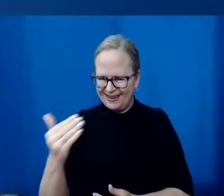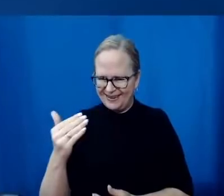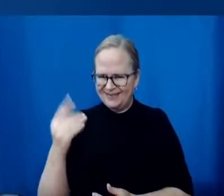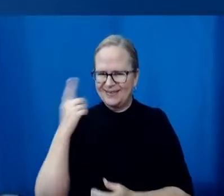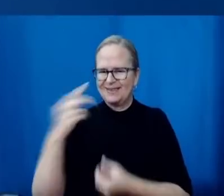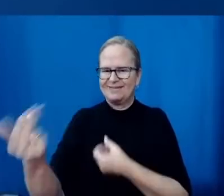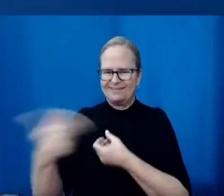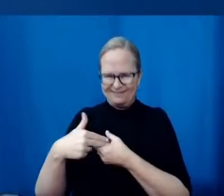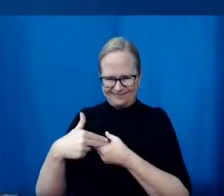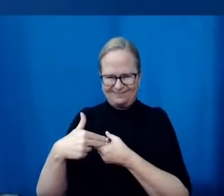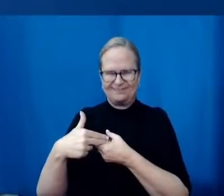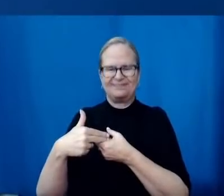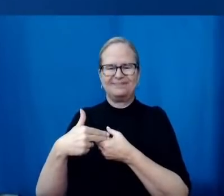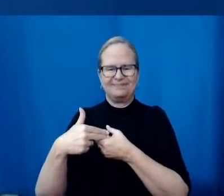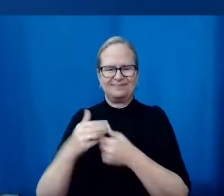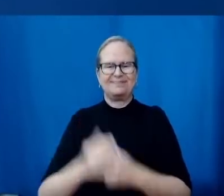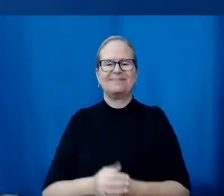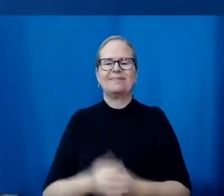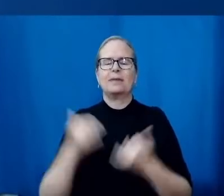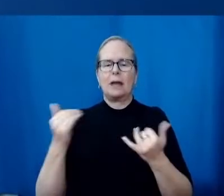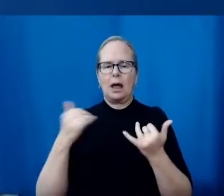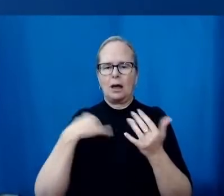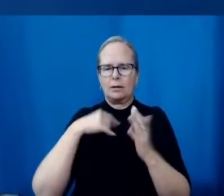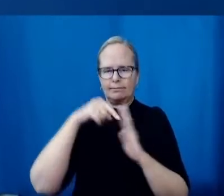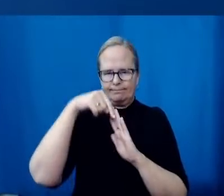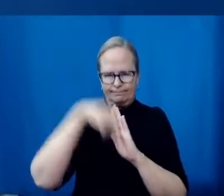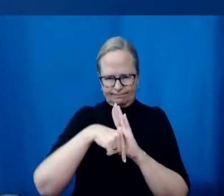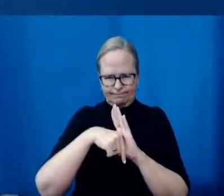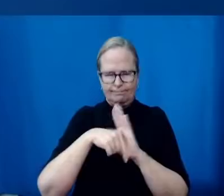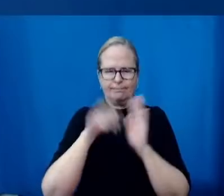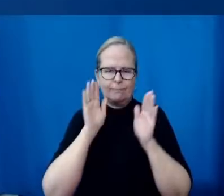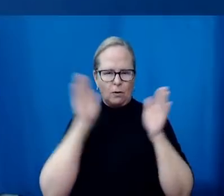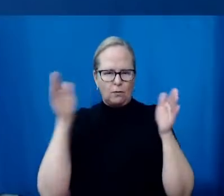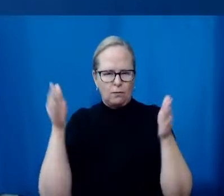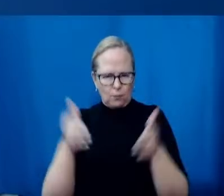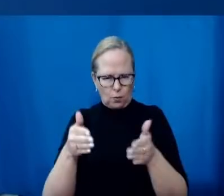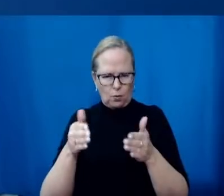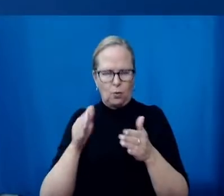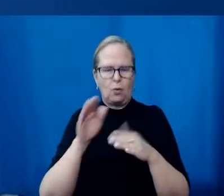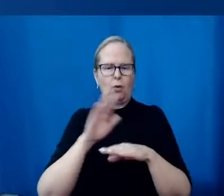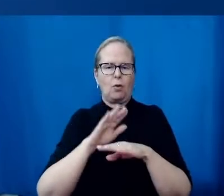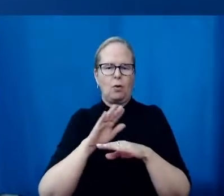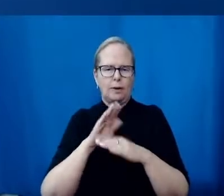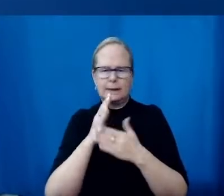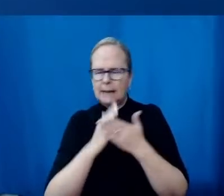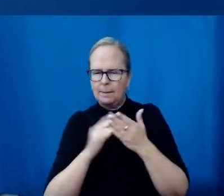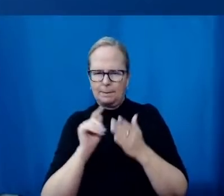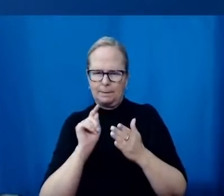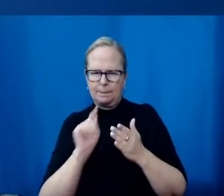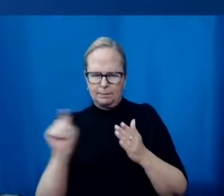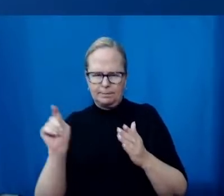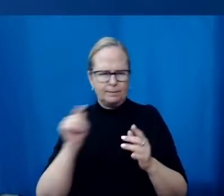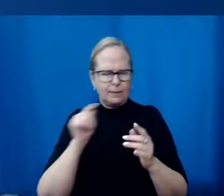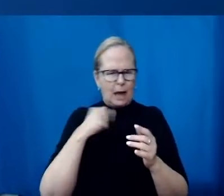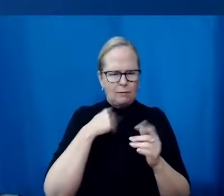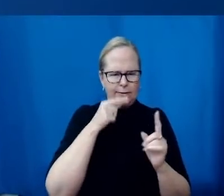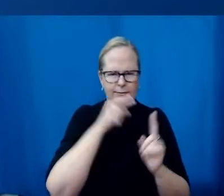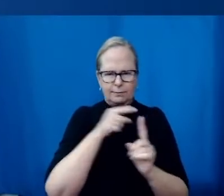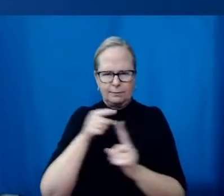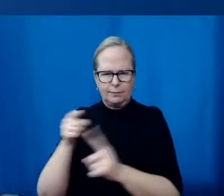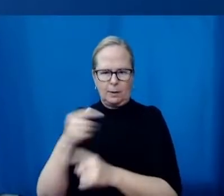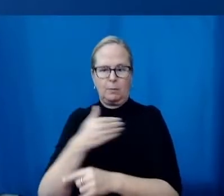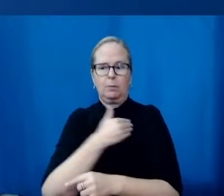Thank you, everyone, for joining us. We're going to be looking at Alberta in depth today with some of the core members of our Alberta Protect Our Province